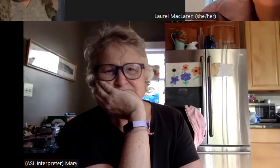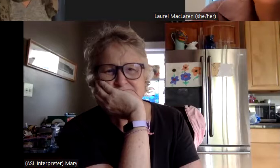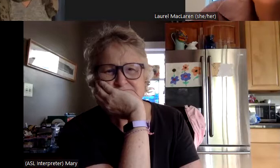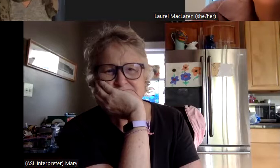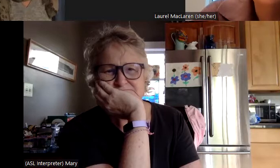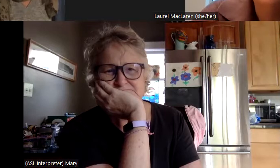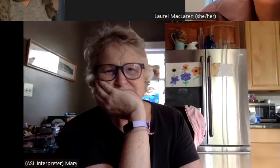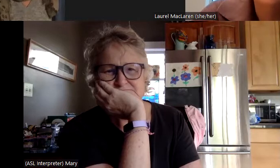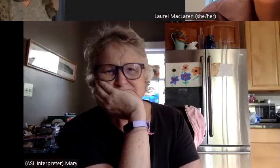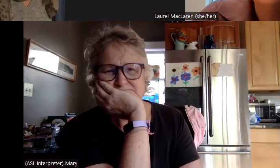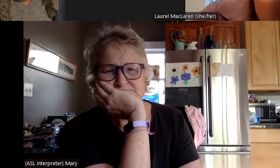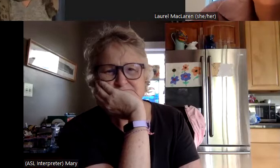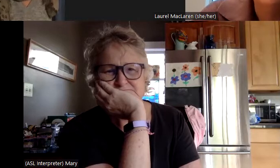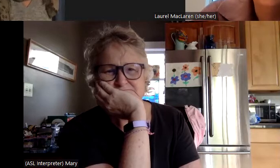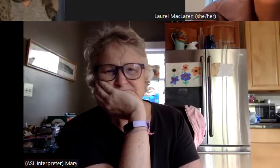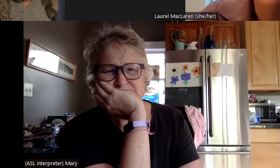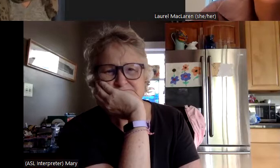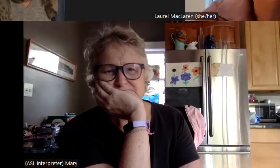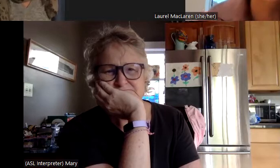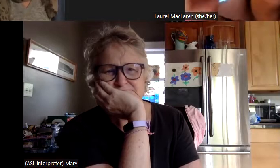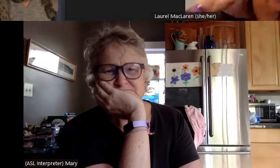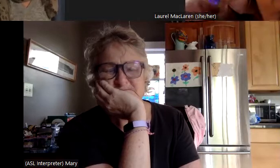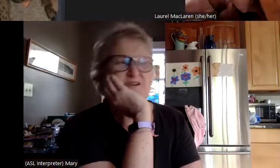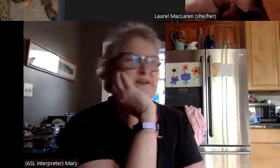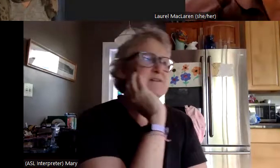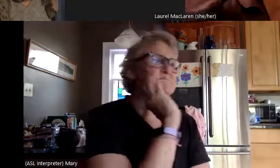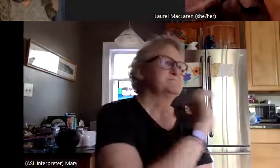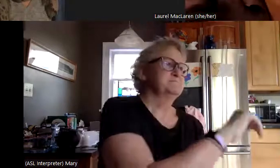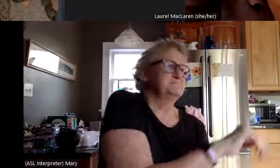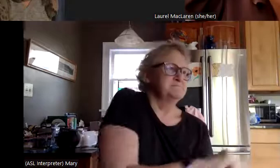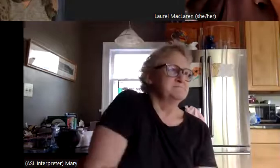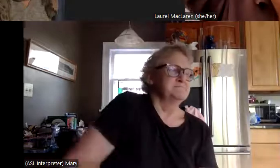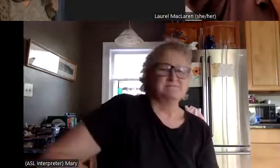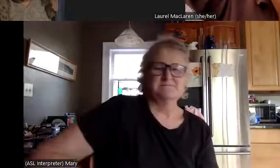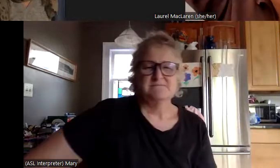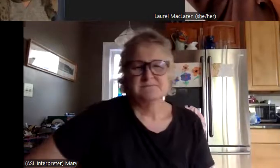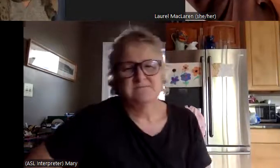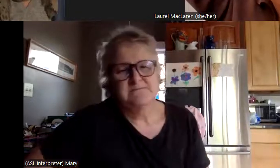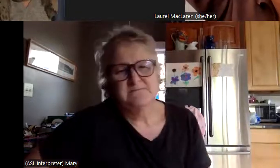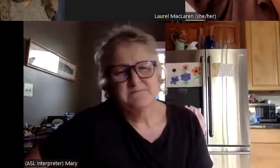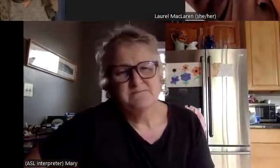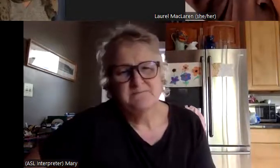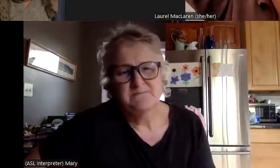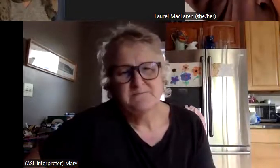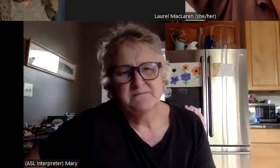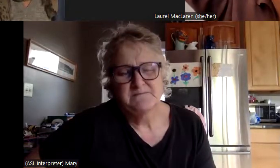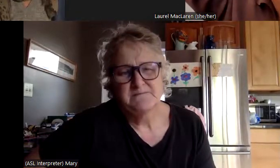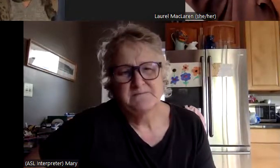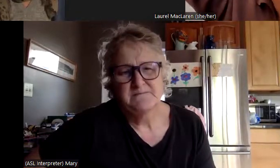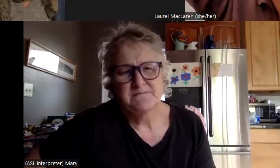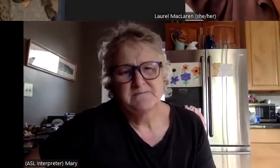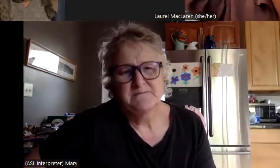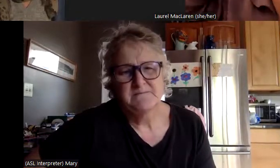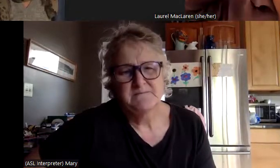like rats and cockroaches. They're going to be Ugh. around longer than any of us. Oh yeah. Because those Yeah, you're are prob- those are ones that are not native,